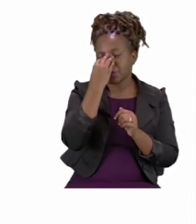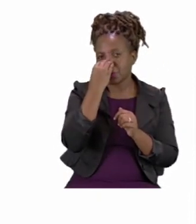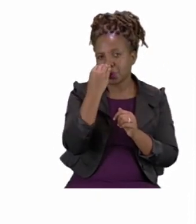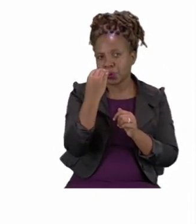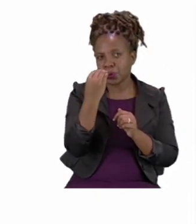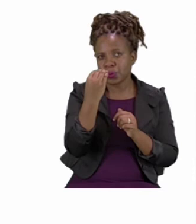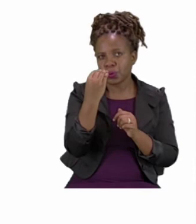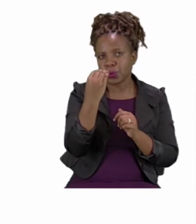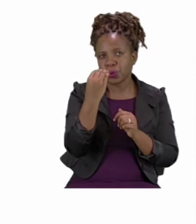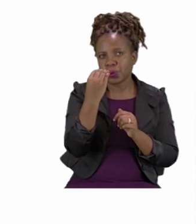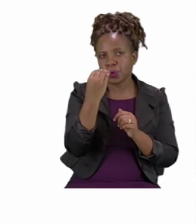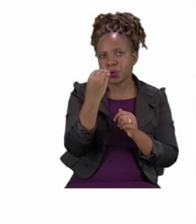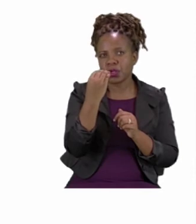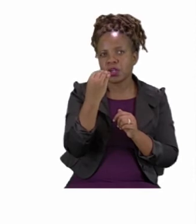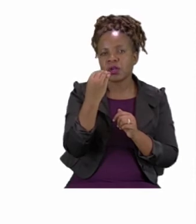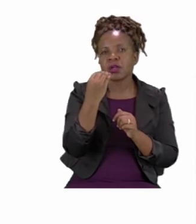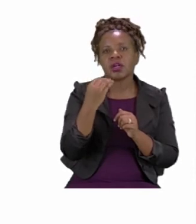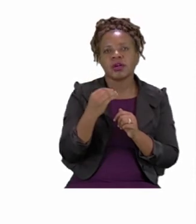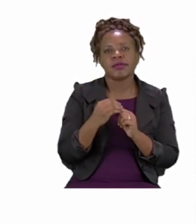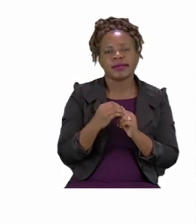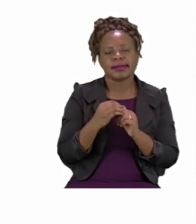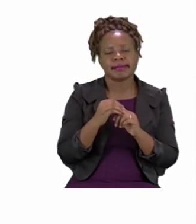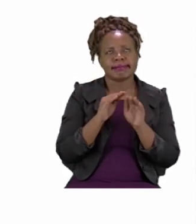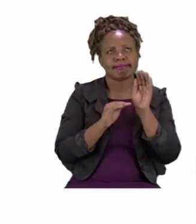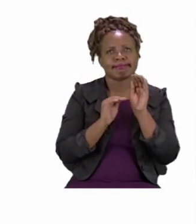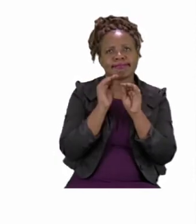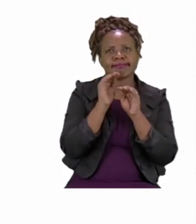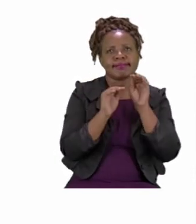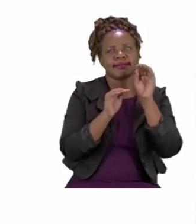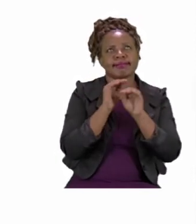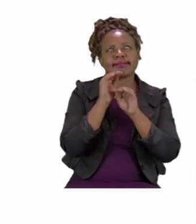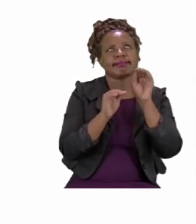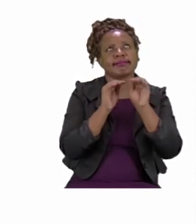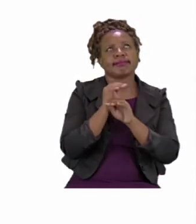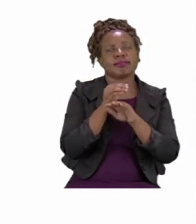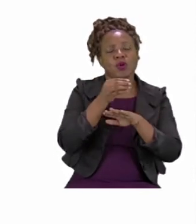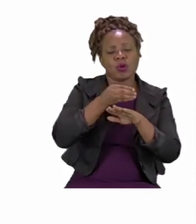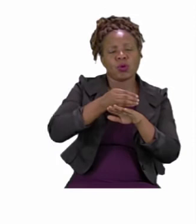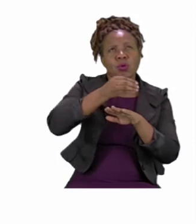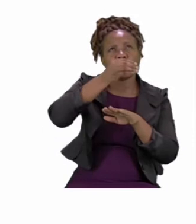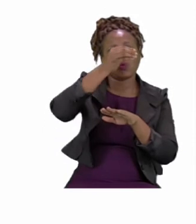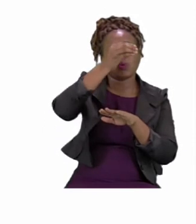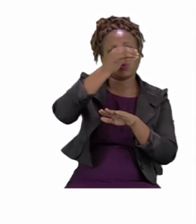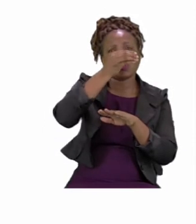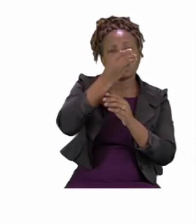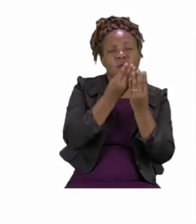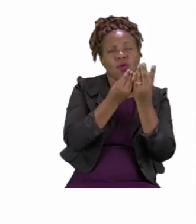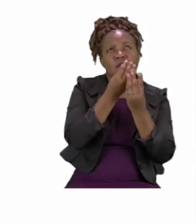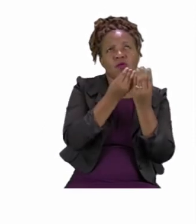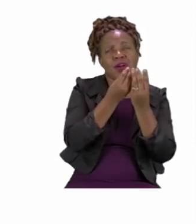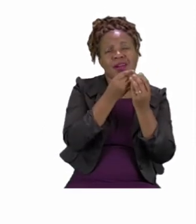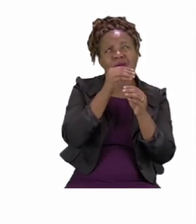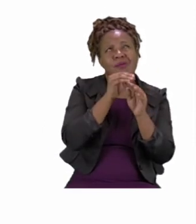pot on the fire. So which picture shows what we have just